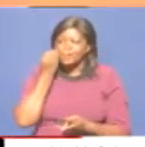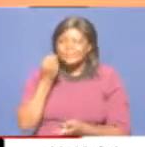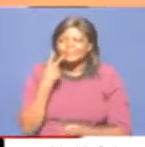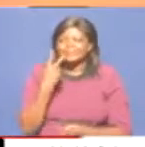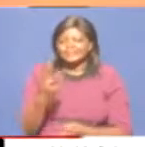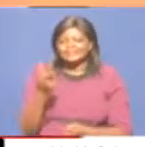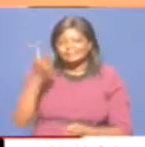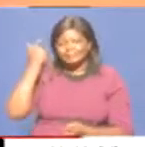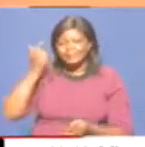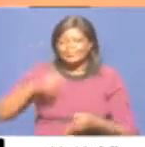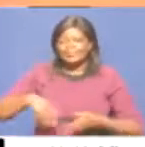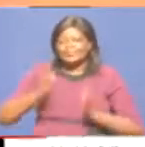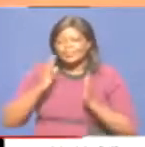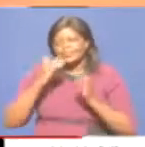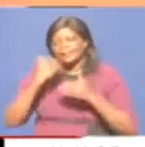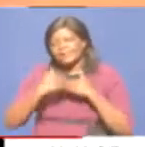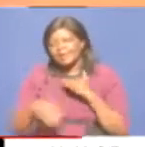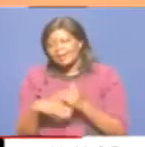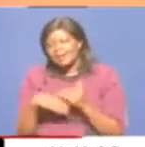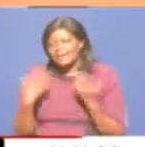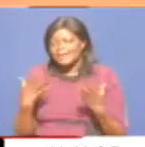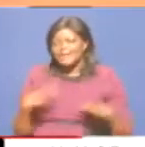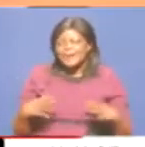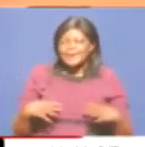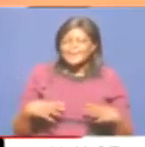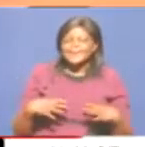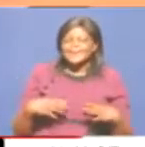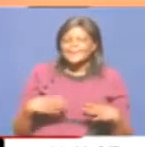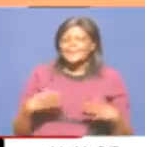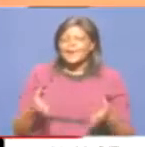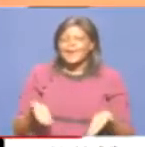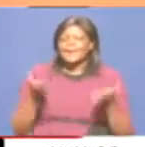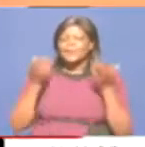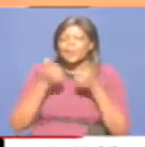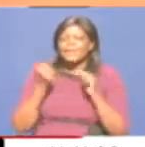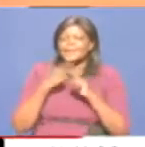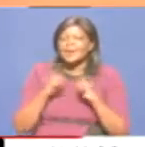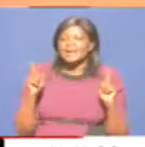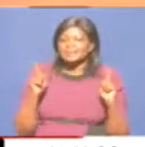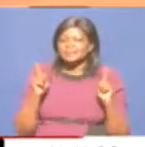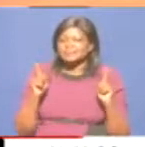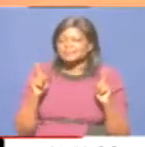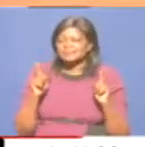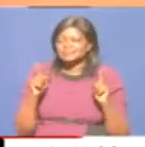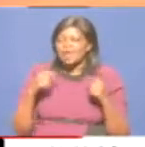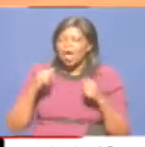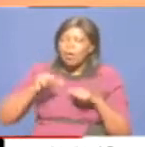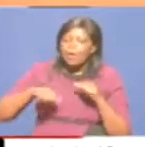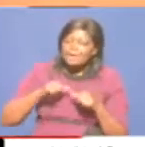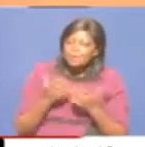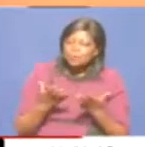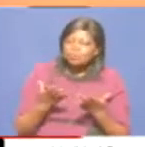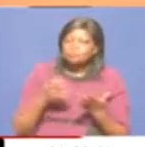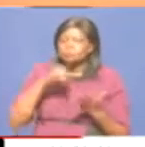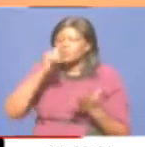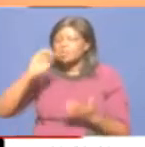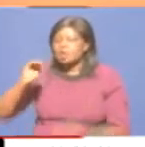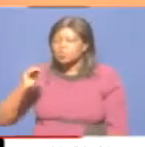tarmac roads, you can see buildings, you can see the people doing much better. Mm-hmm. But how about now other counties